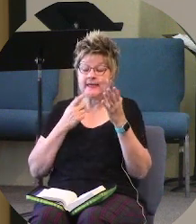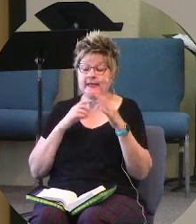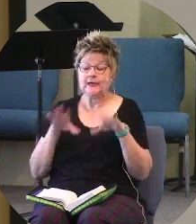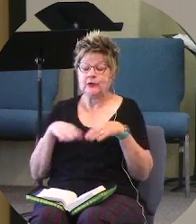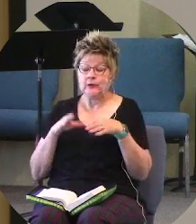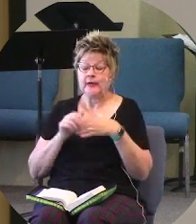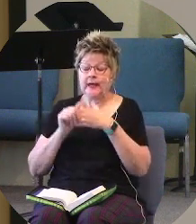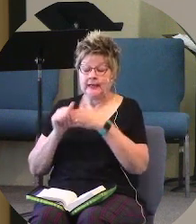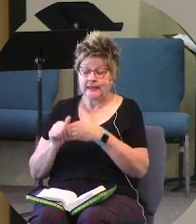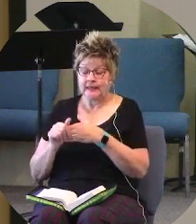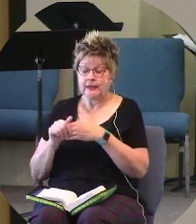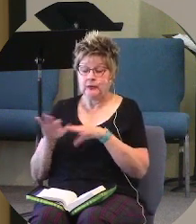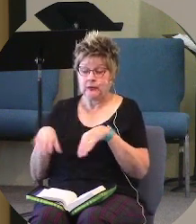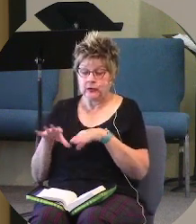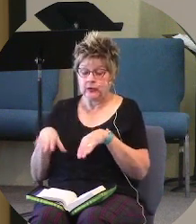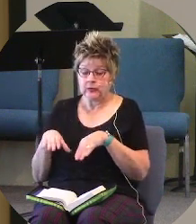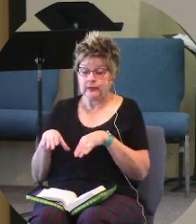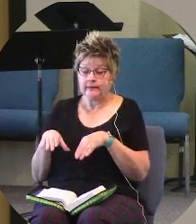do,